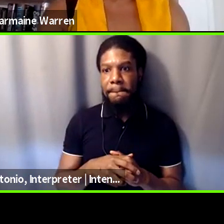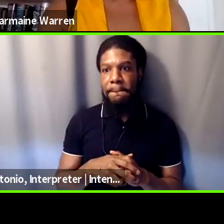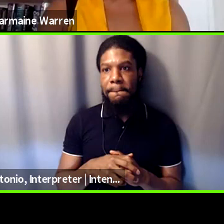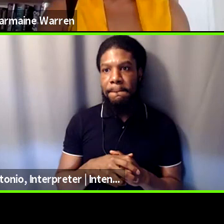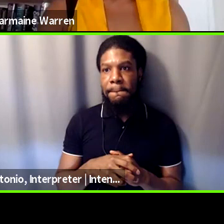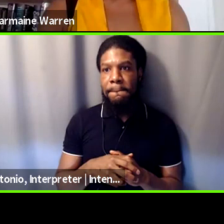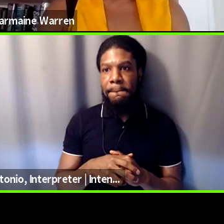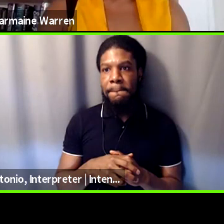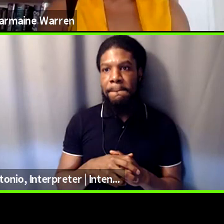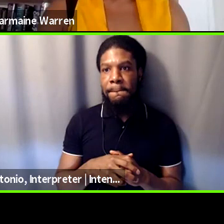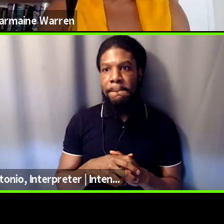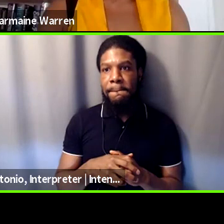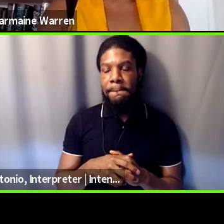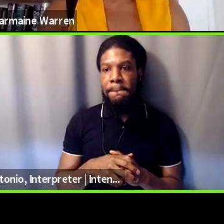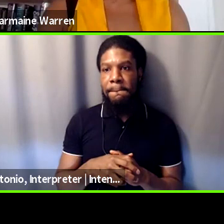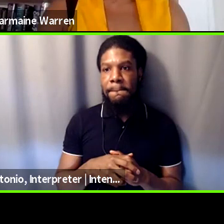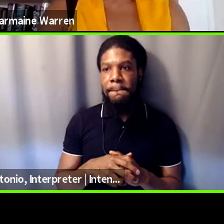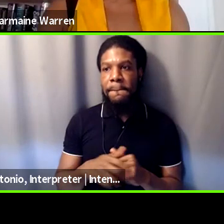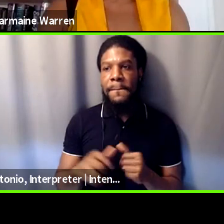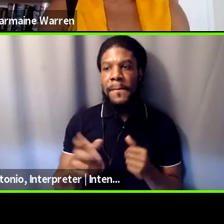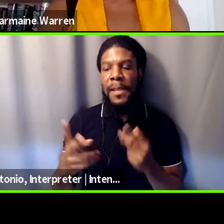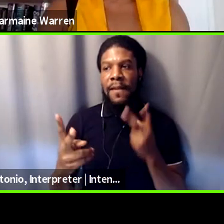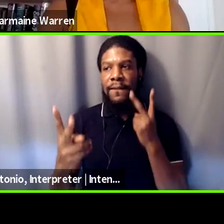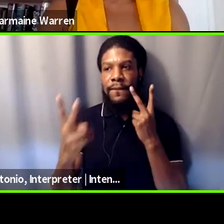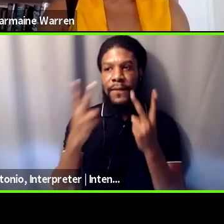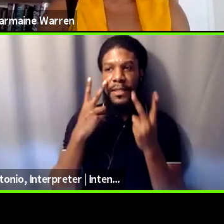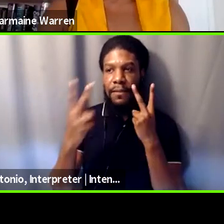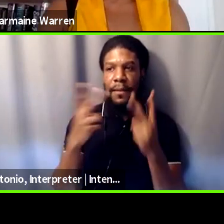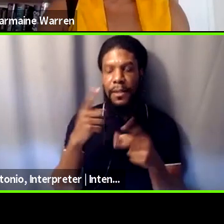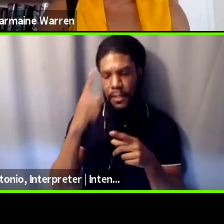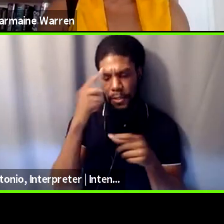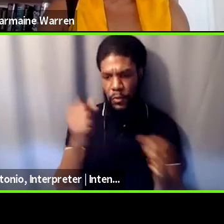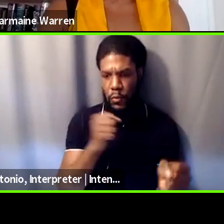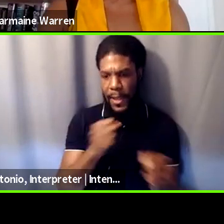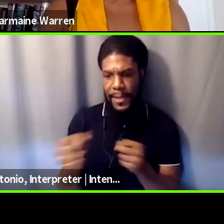I think the visibility strategies that I use